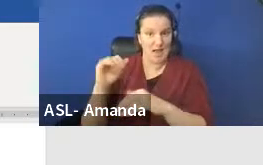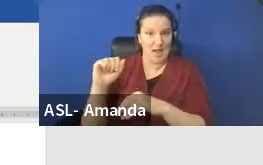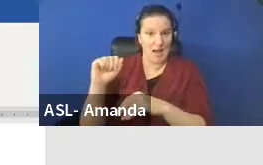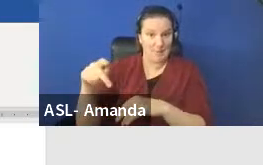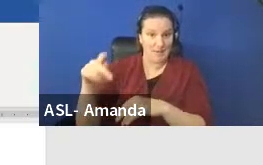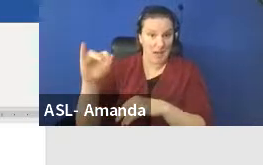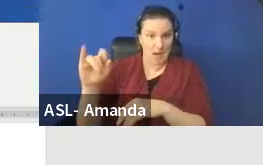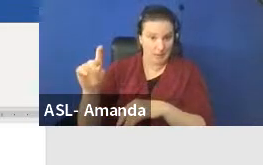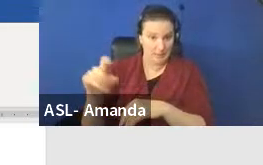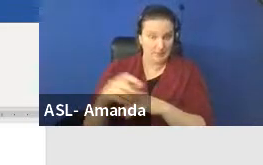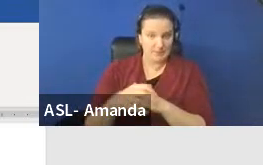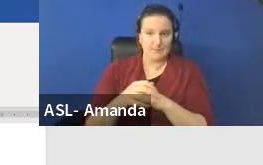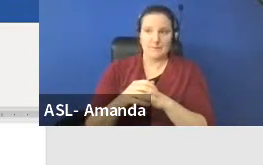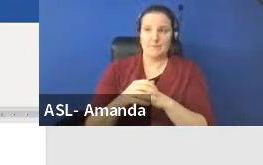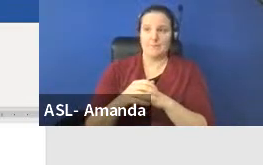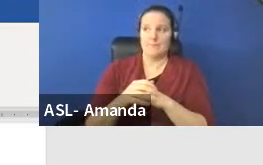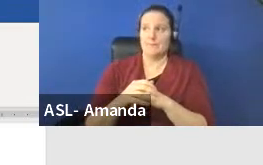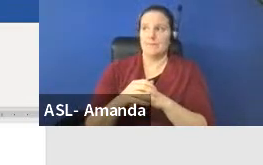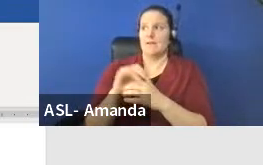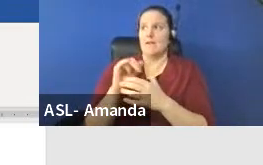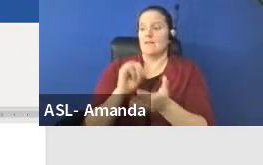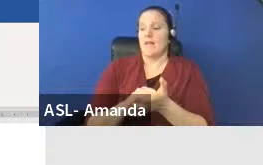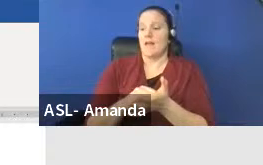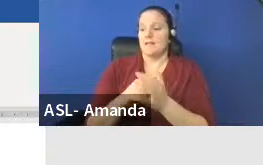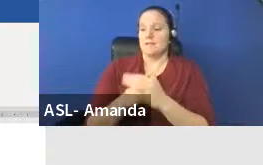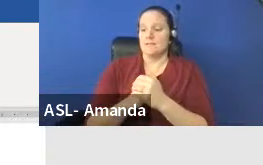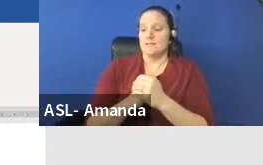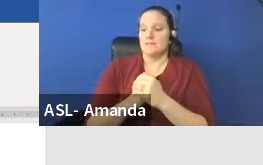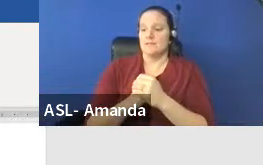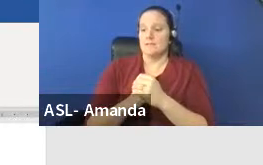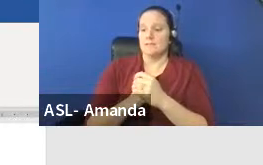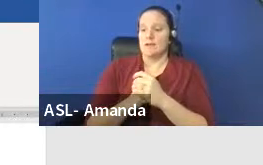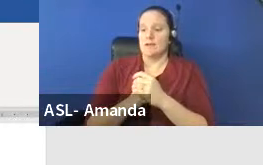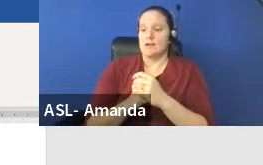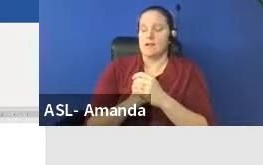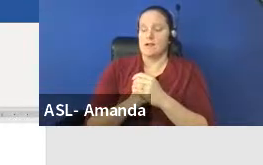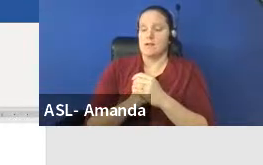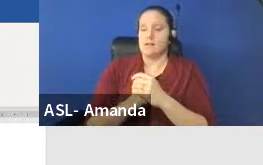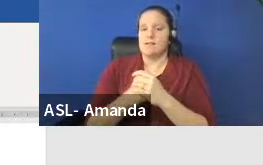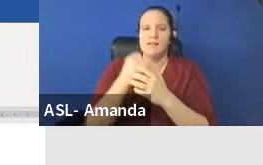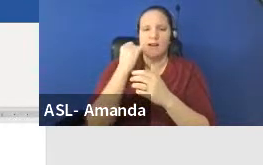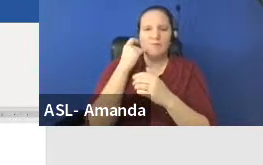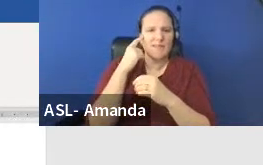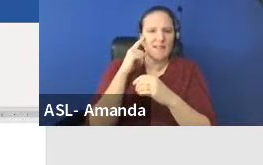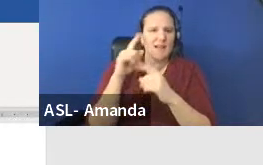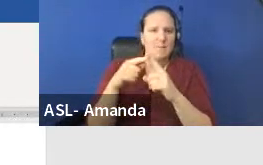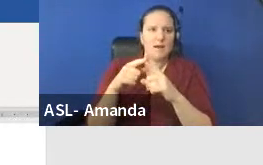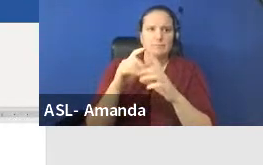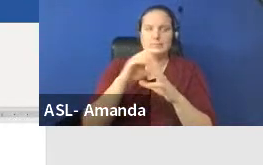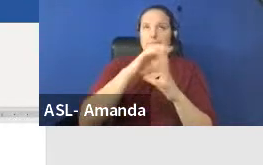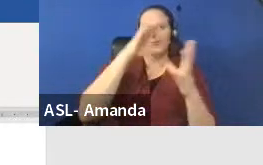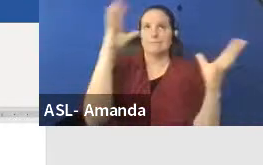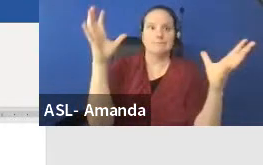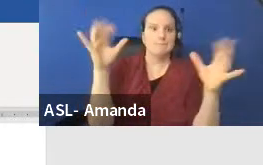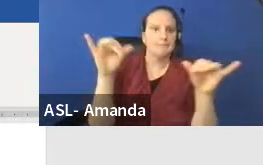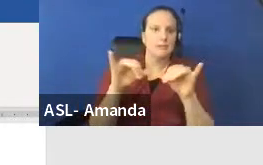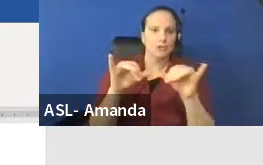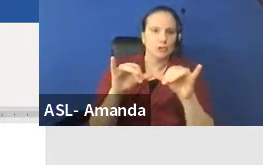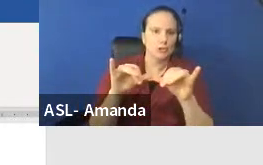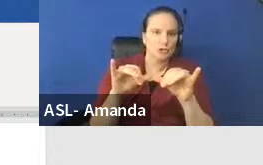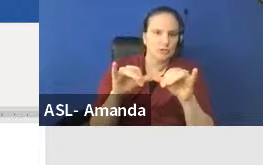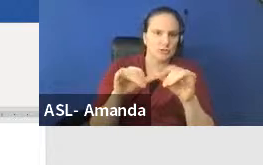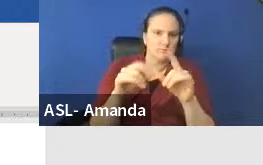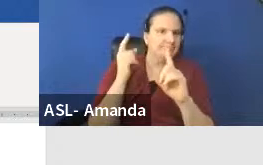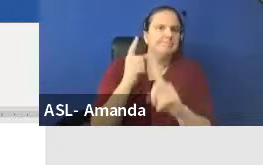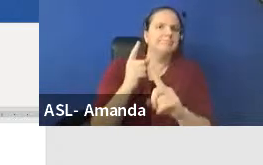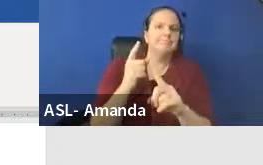KPI? It certainly is. If we're thinking about kind of a dashboard of measures and such, are